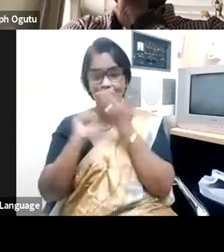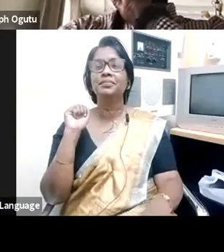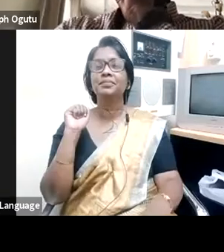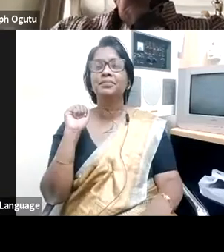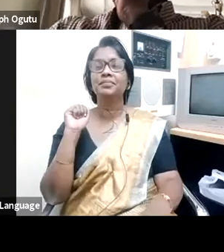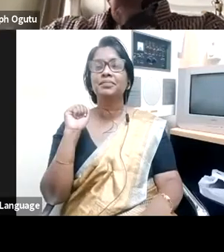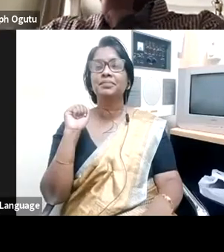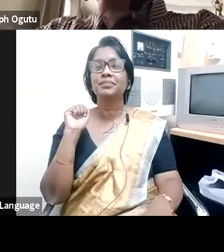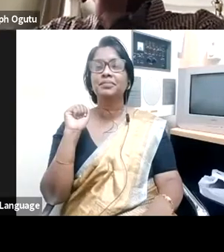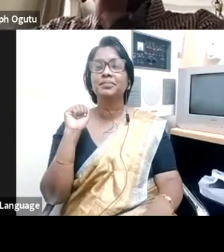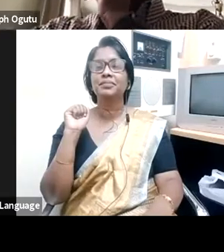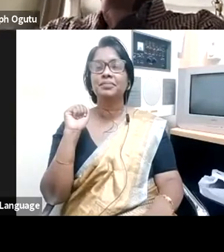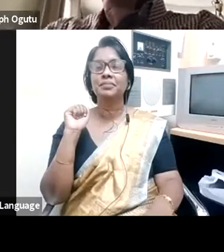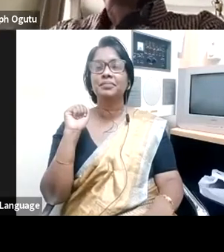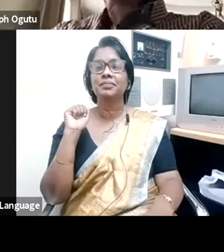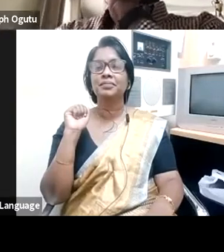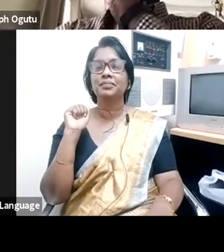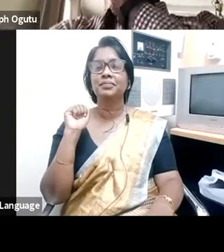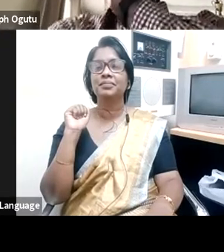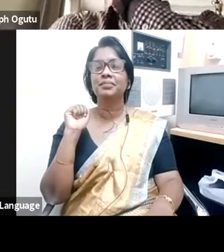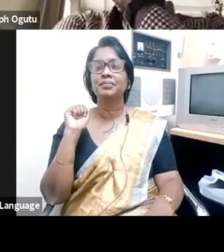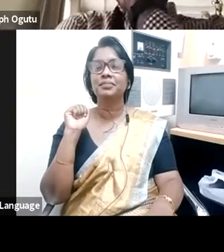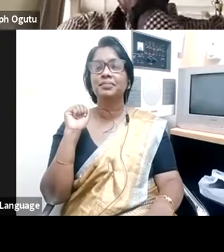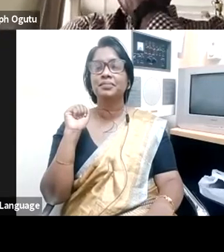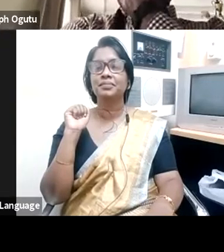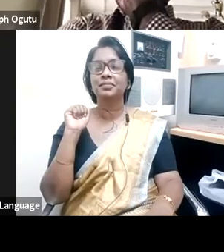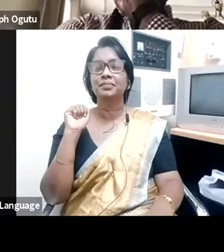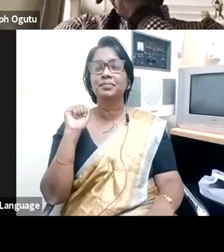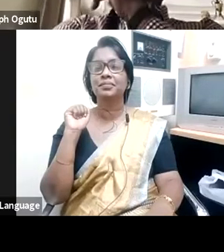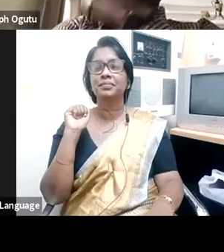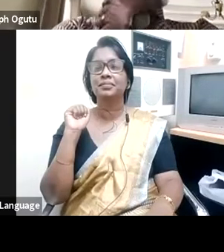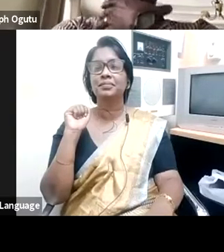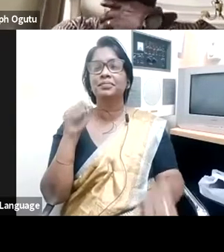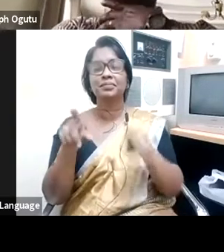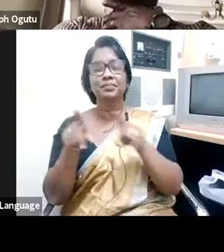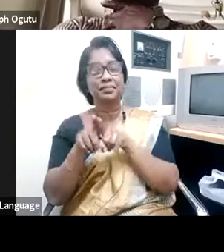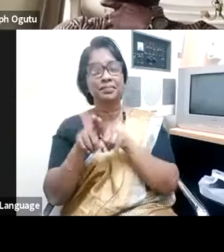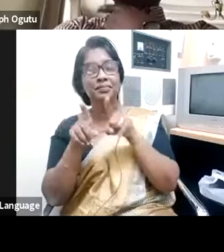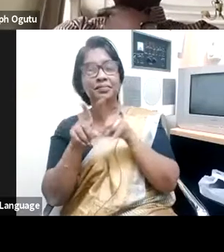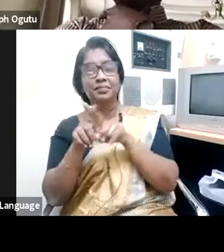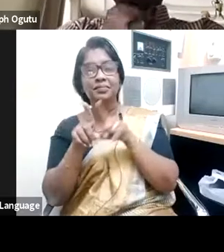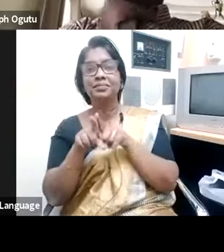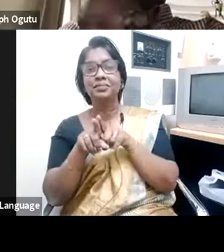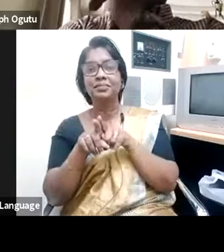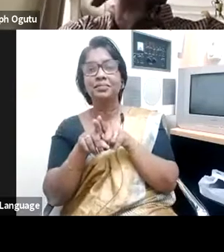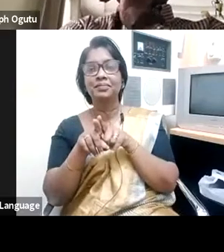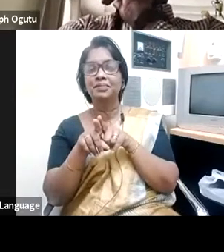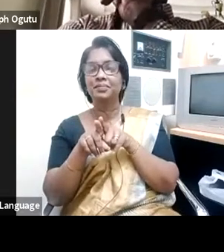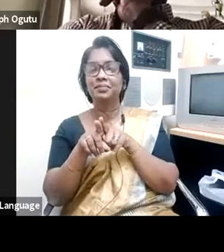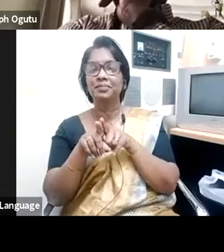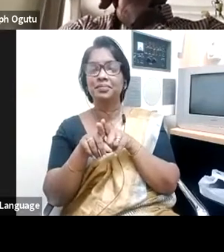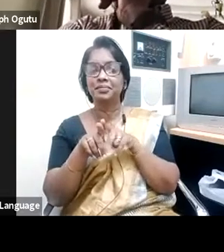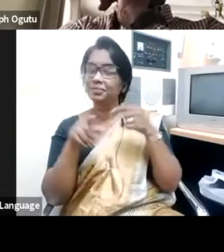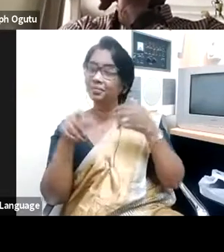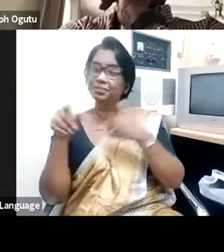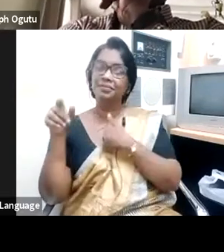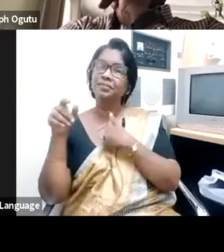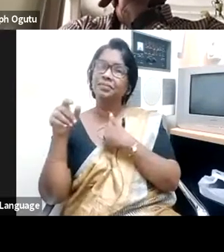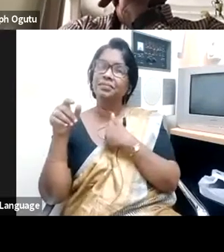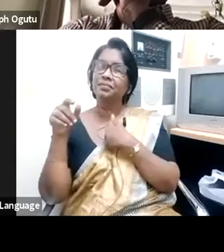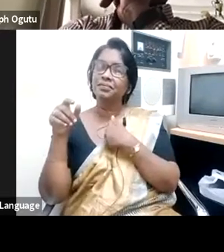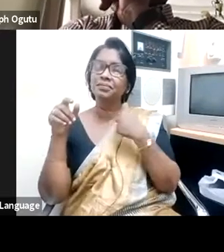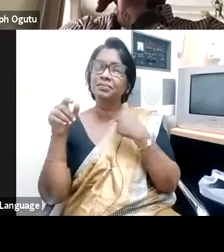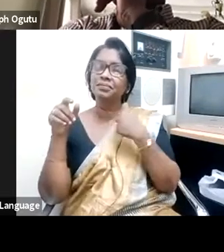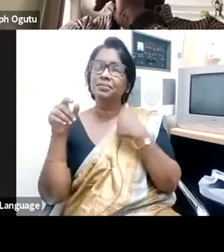Irfan. Sandra, over to you for your... Yeah, I'm muted. Sorry about that. So I just want to quickly think about the barriers. If everyone